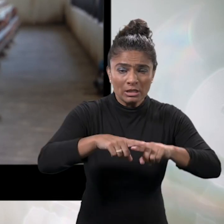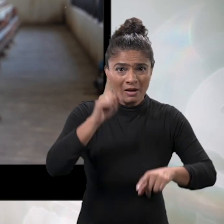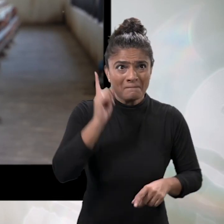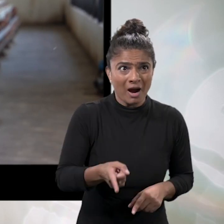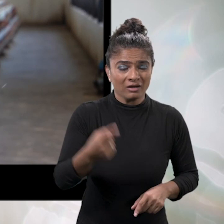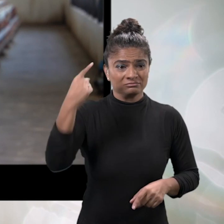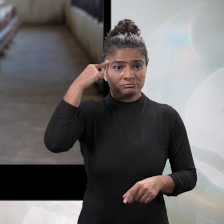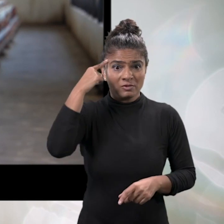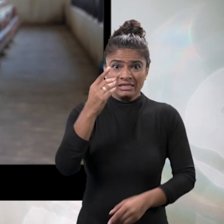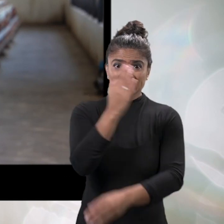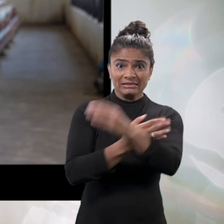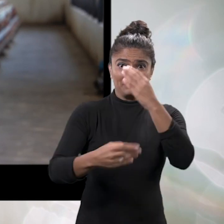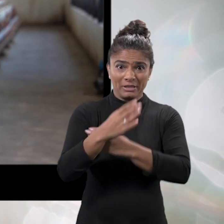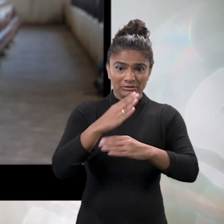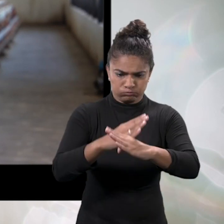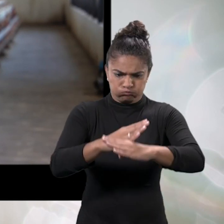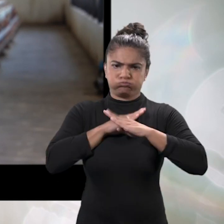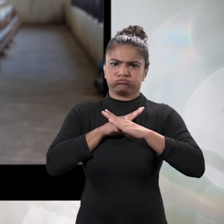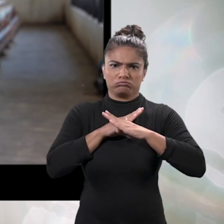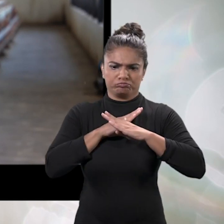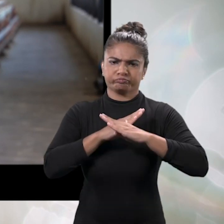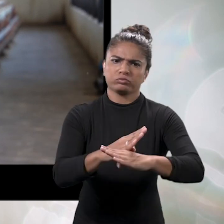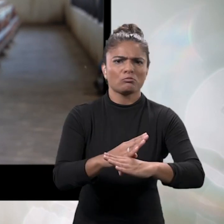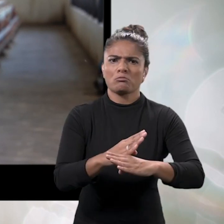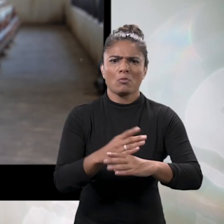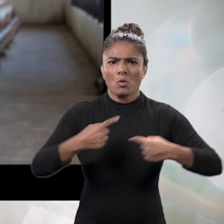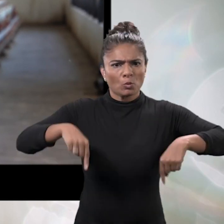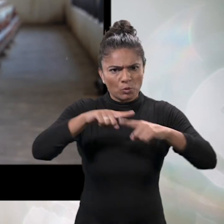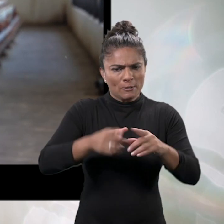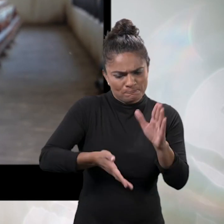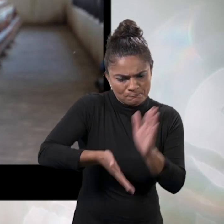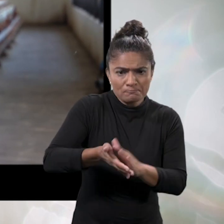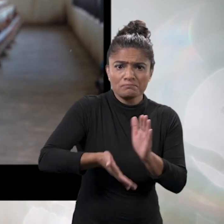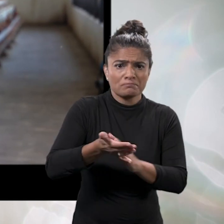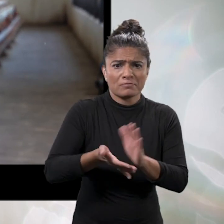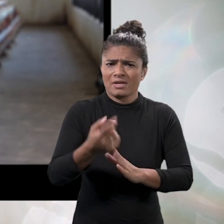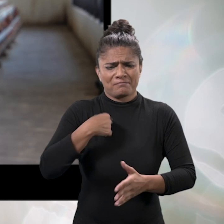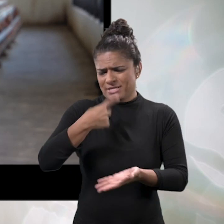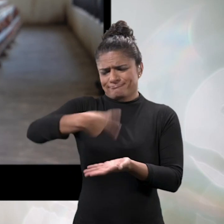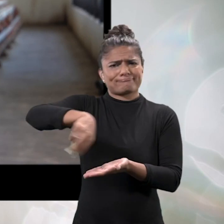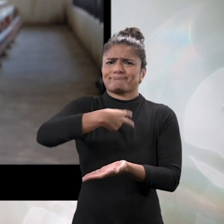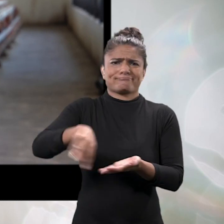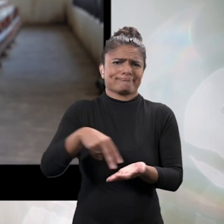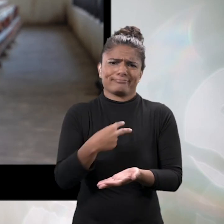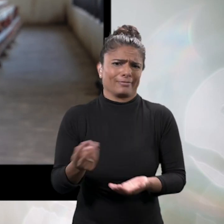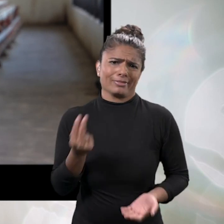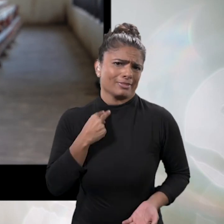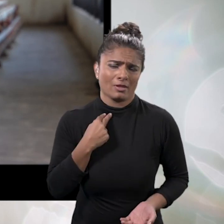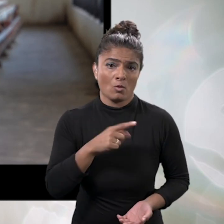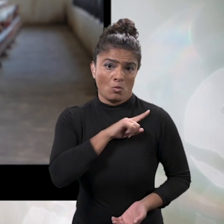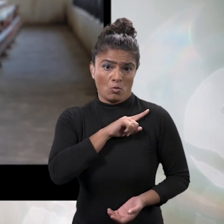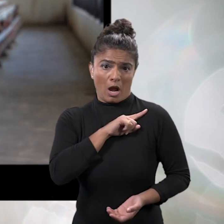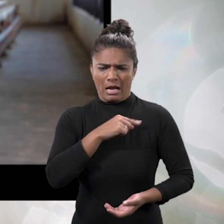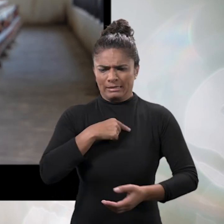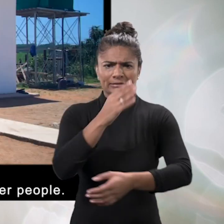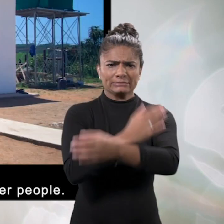nje ekufanele ungayicabangi nokuthi unayo ungayibona mhlawumbe sekufanele udance ukuthi oh I cannot dance because I've got the disability,